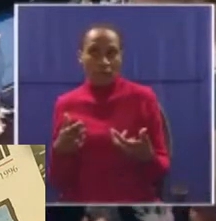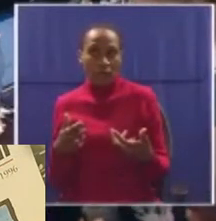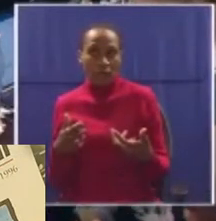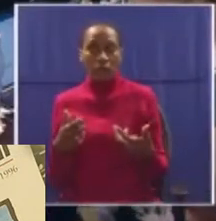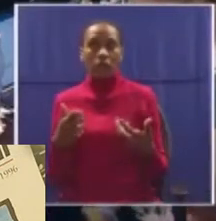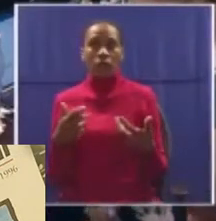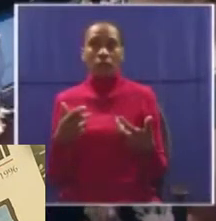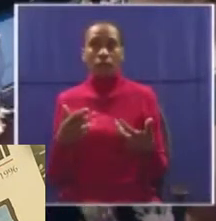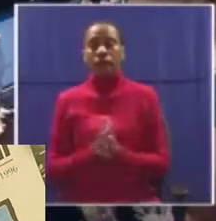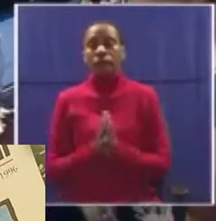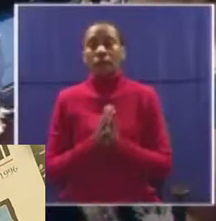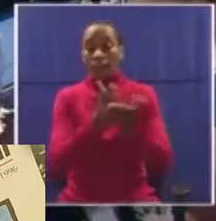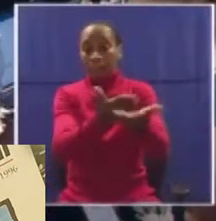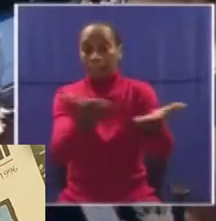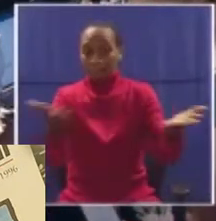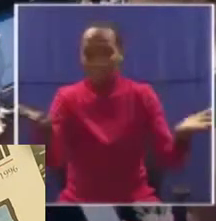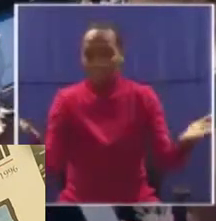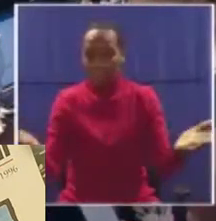members